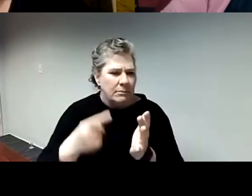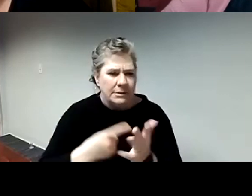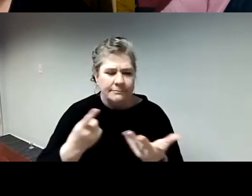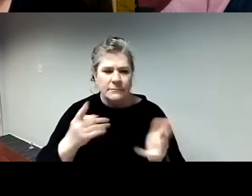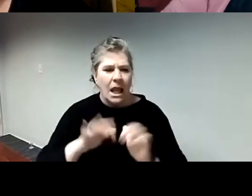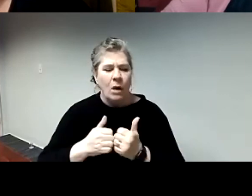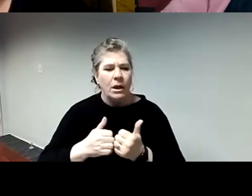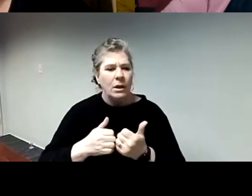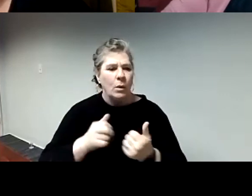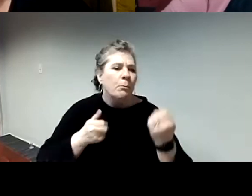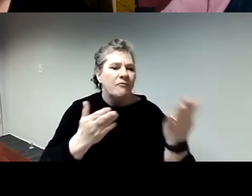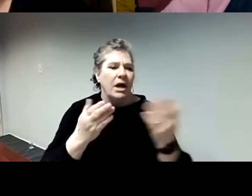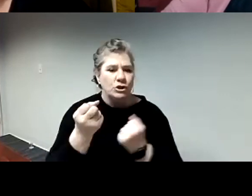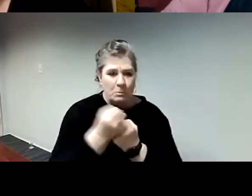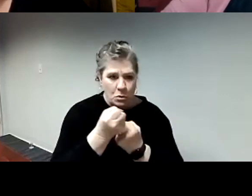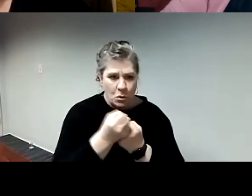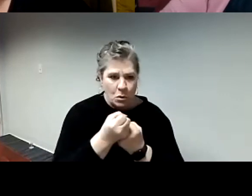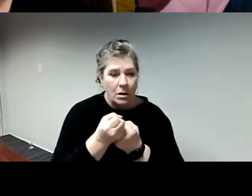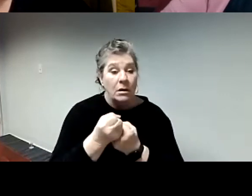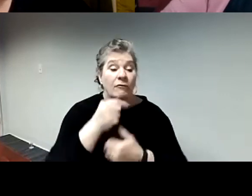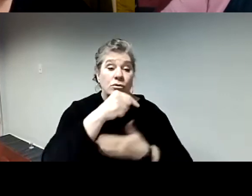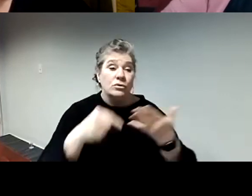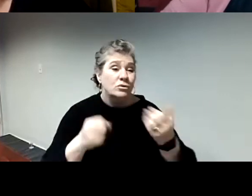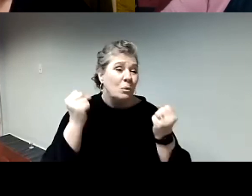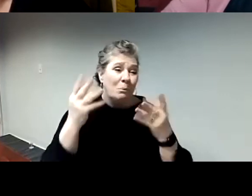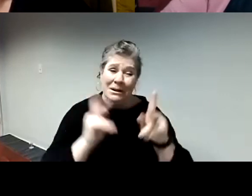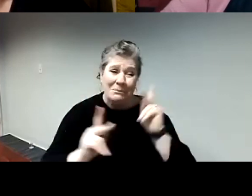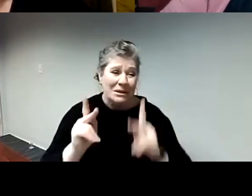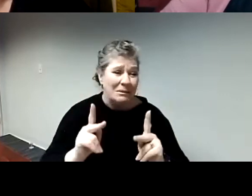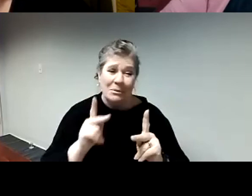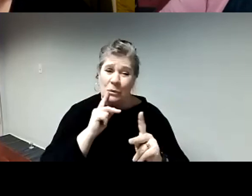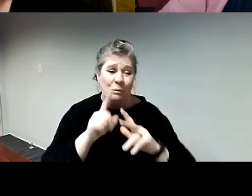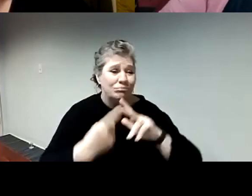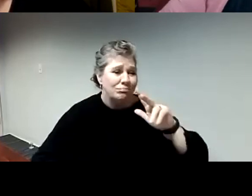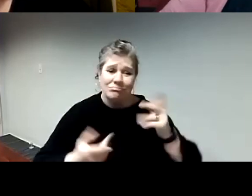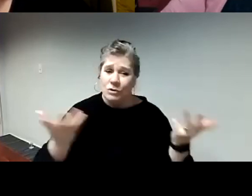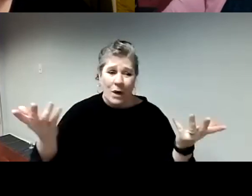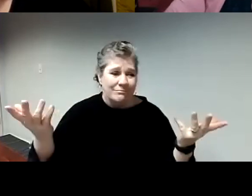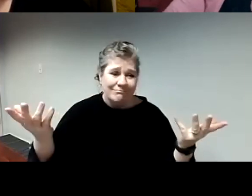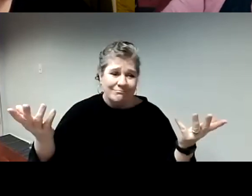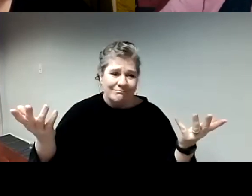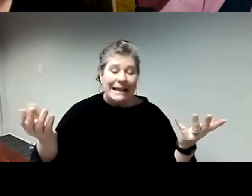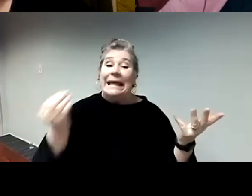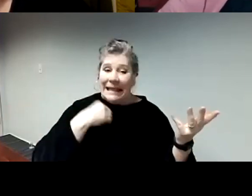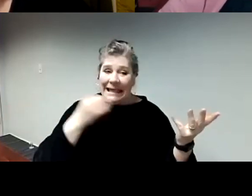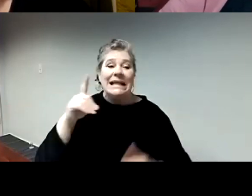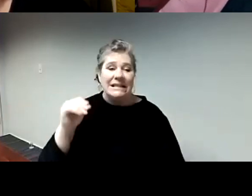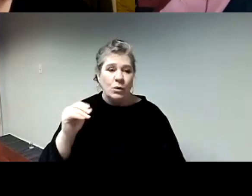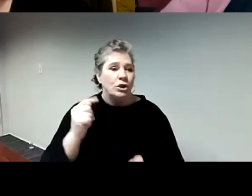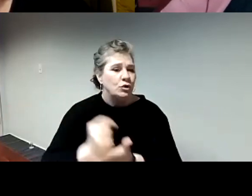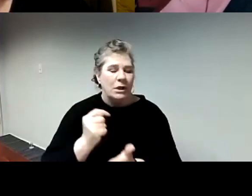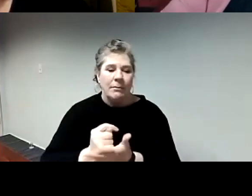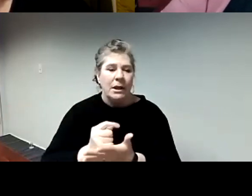how can we provide support for so many who fall through the gaps, right? Because eating disorders treatment is